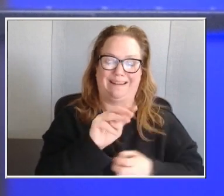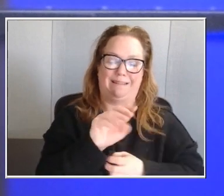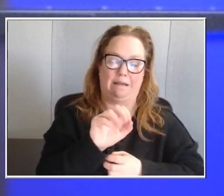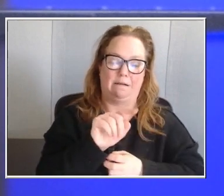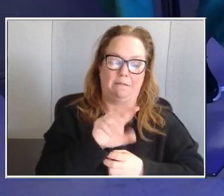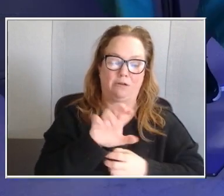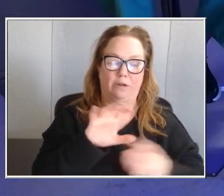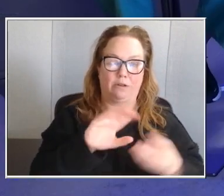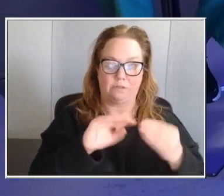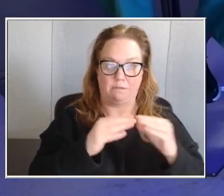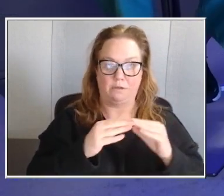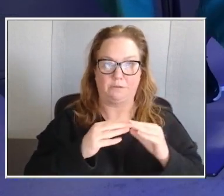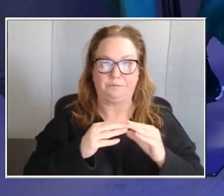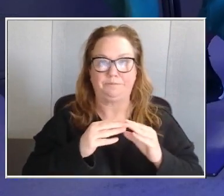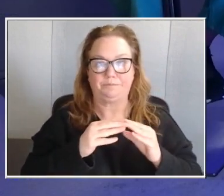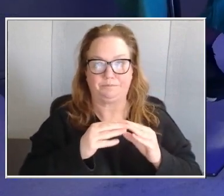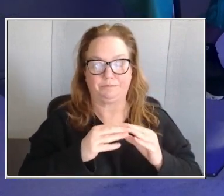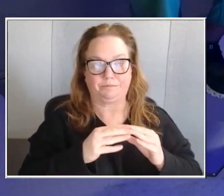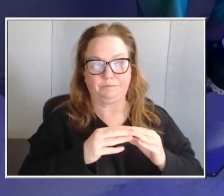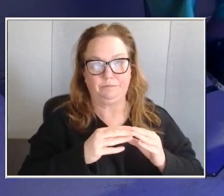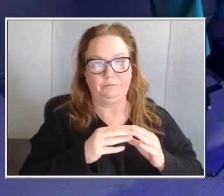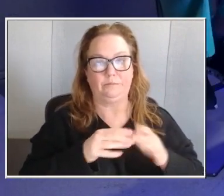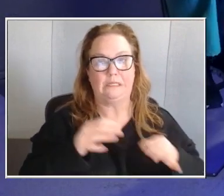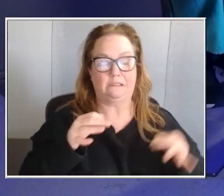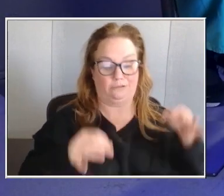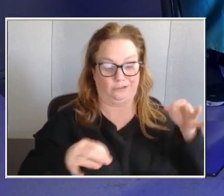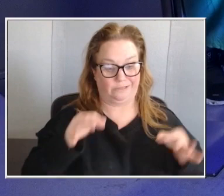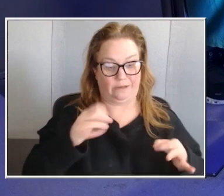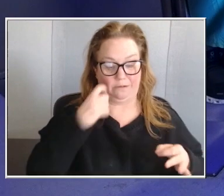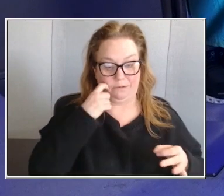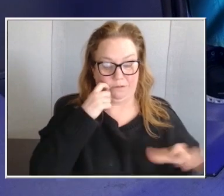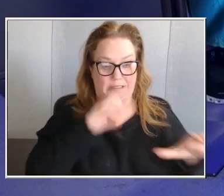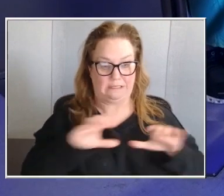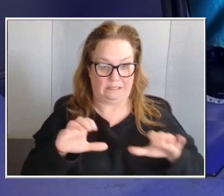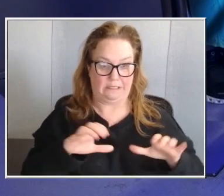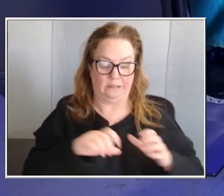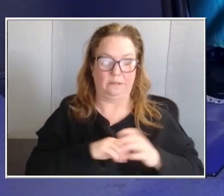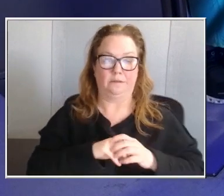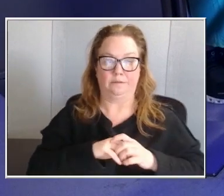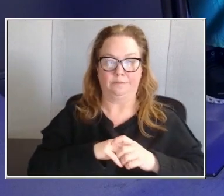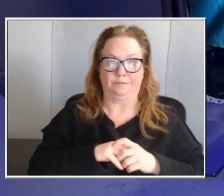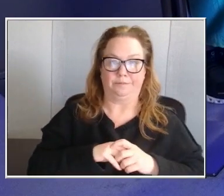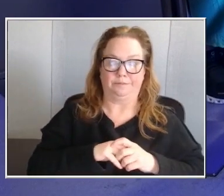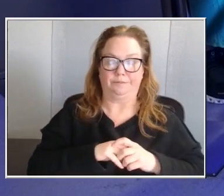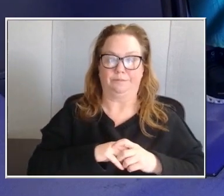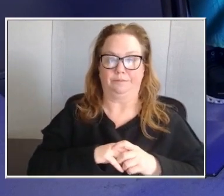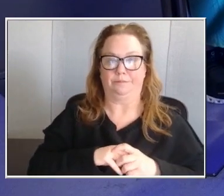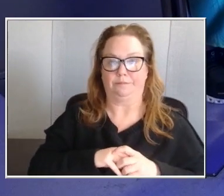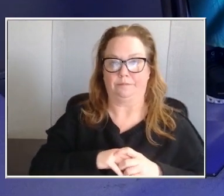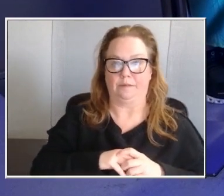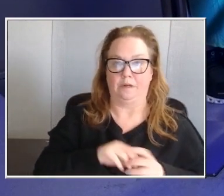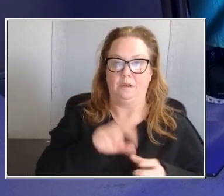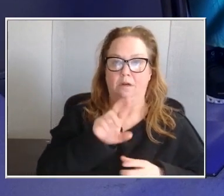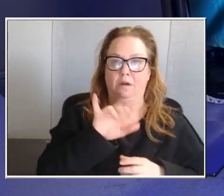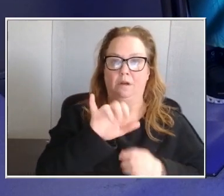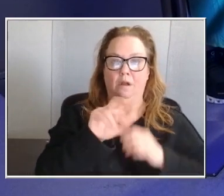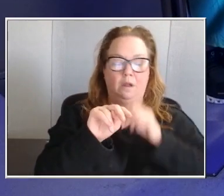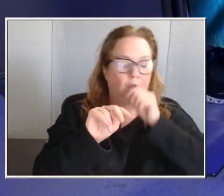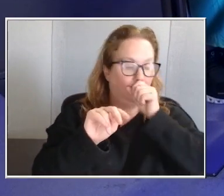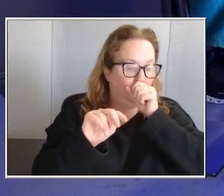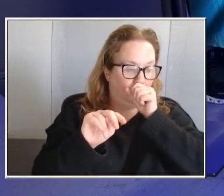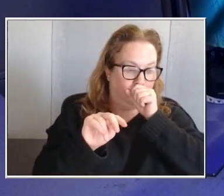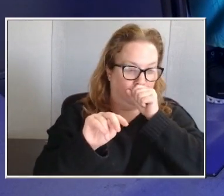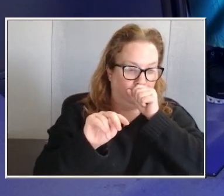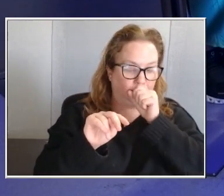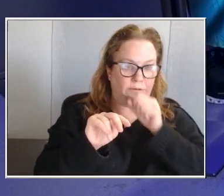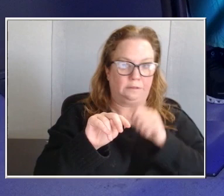Yeah, so it's kind of like, let us justify what we just did, and we're going to find a way to do that. All right, so Ryan, have the patient outcomes